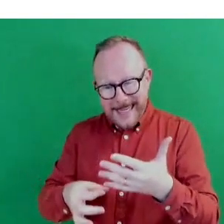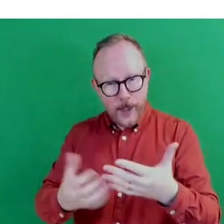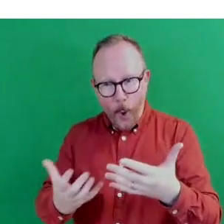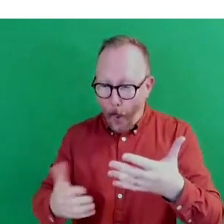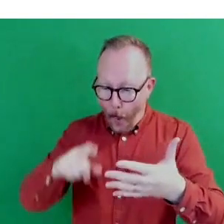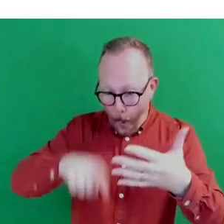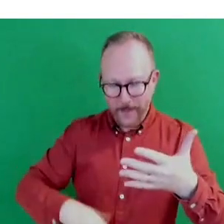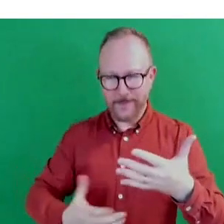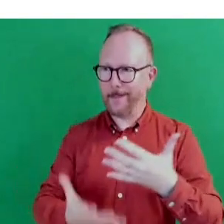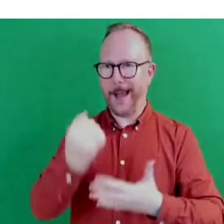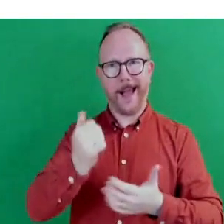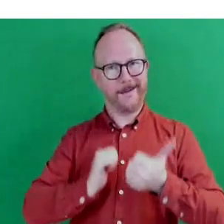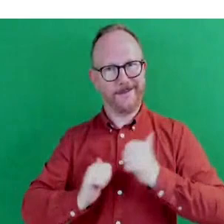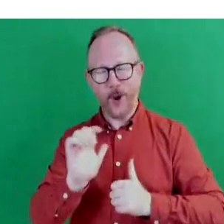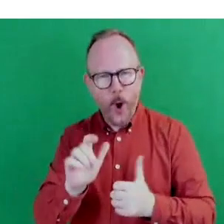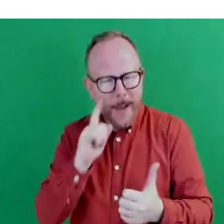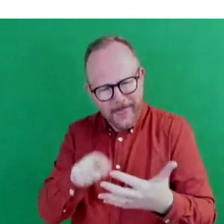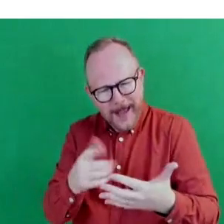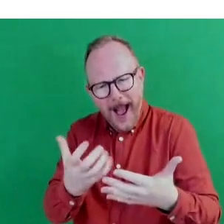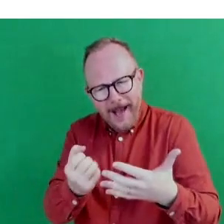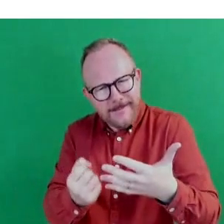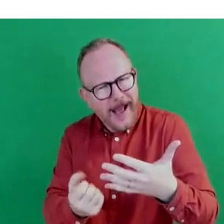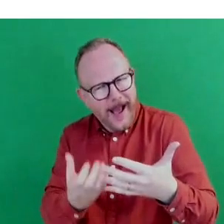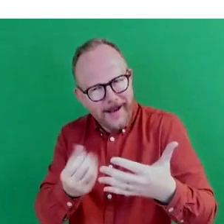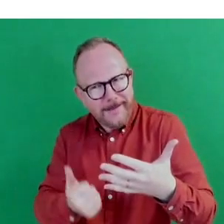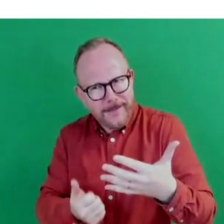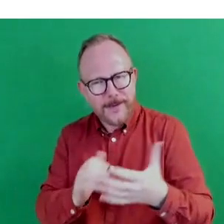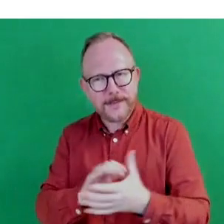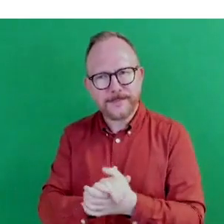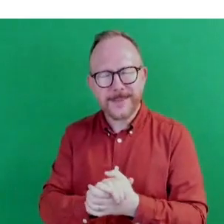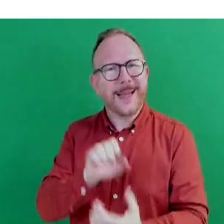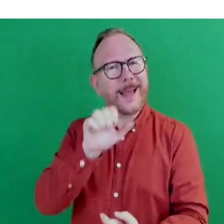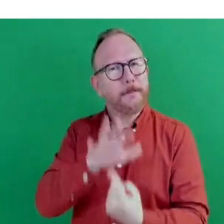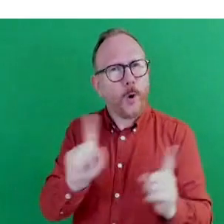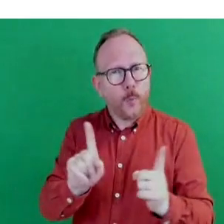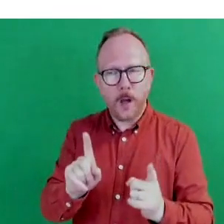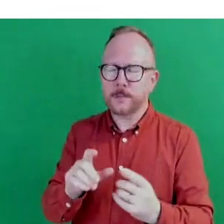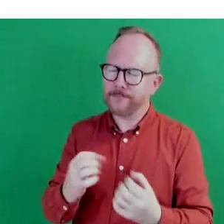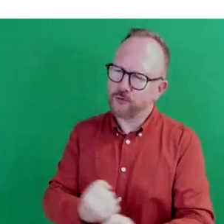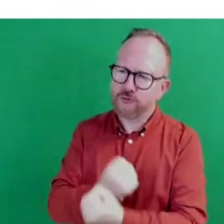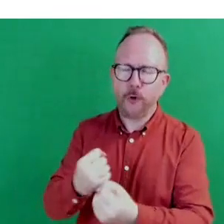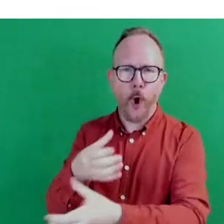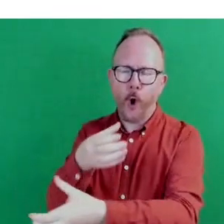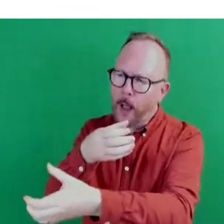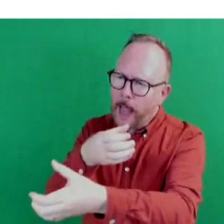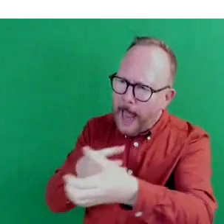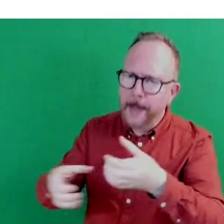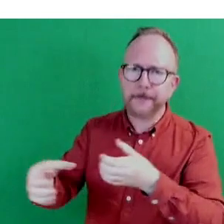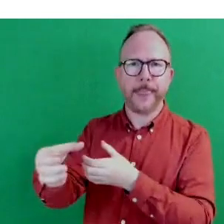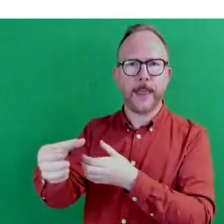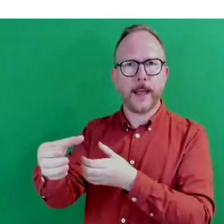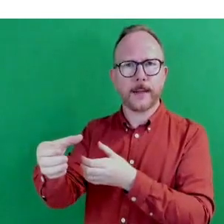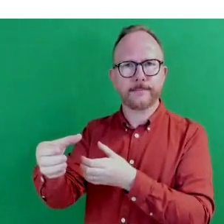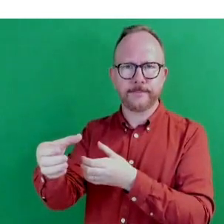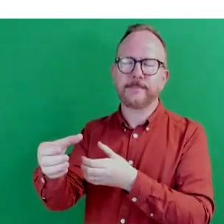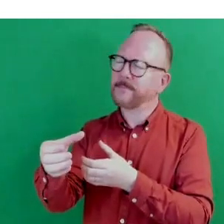But definitely having a strong level of empathy is, I think, the